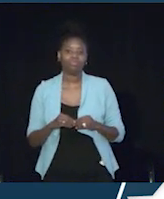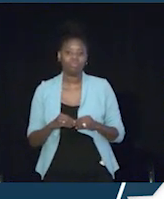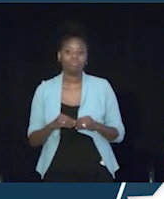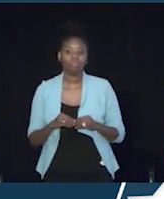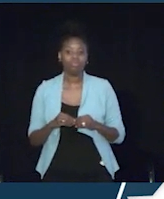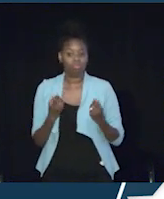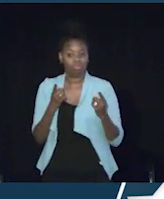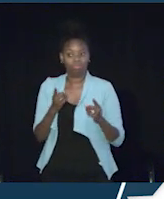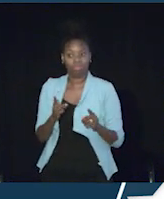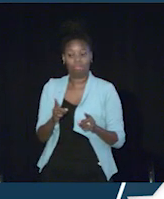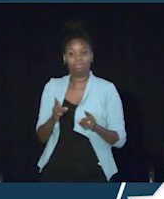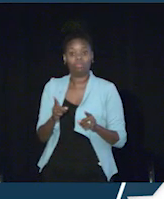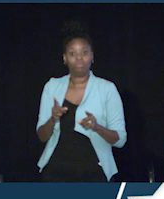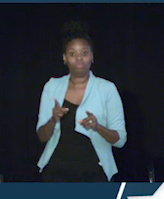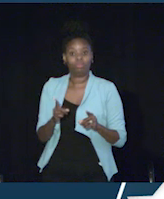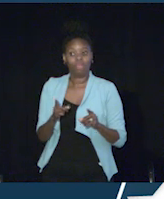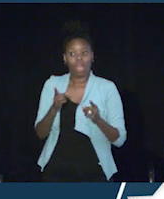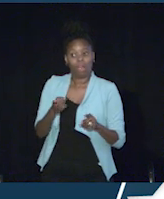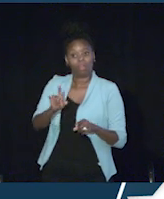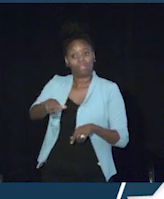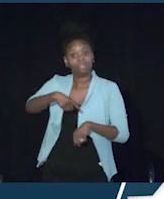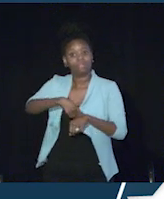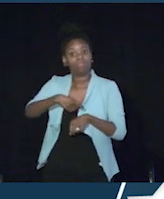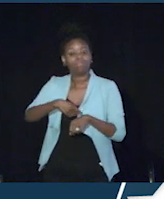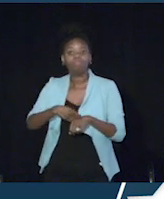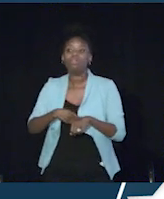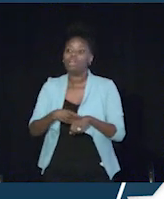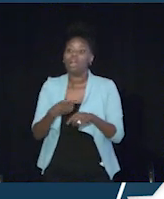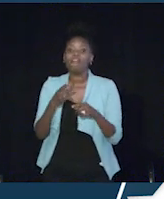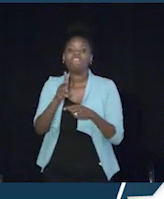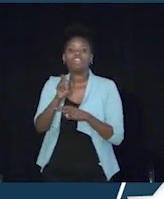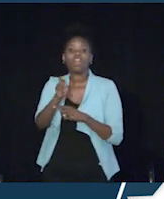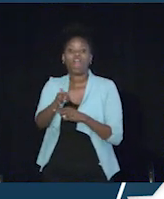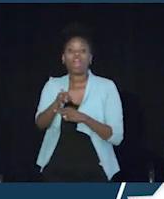during that time, I opened up a case with VR,